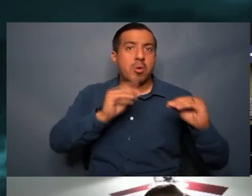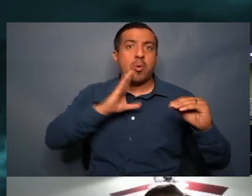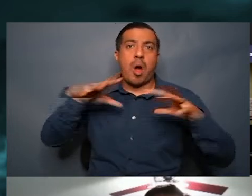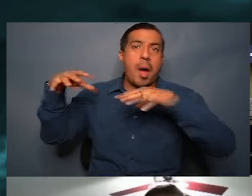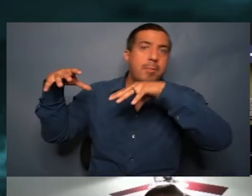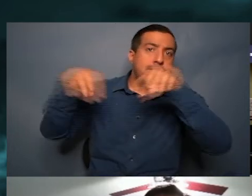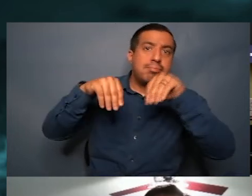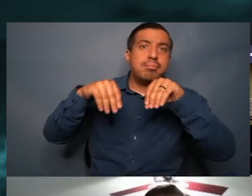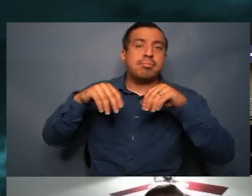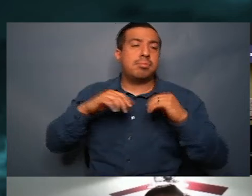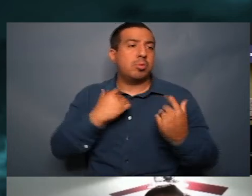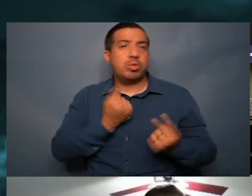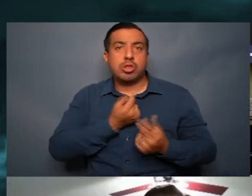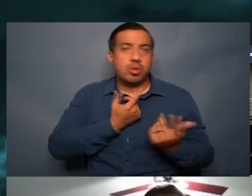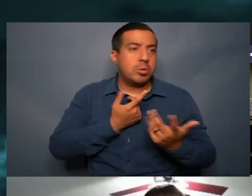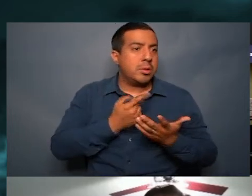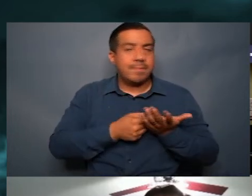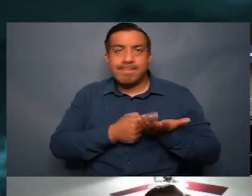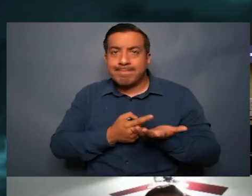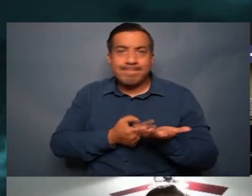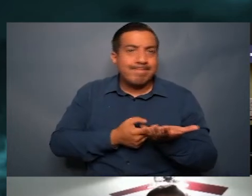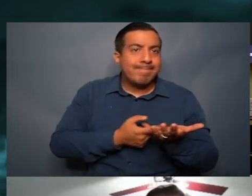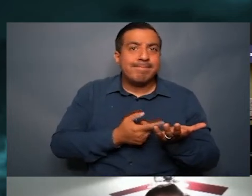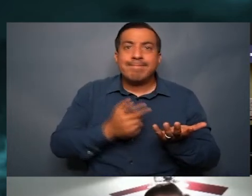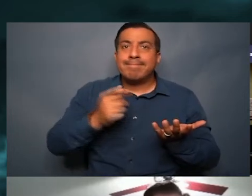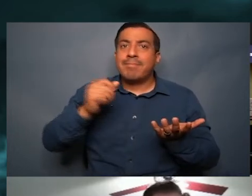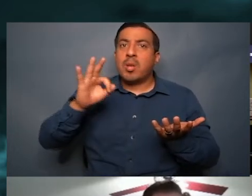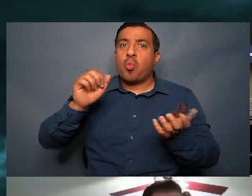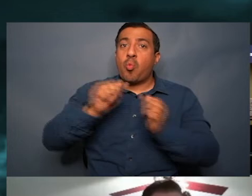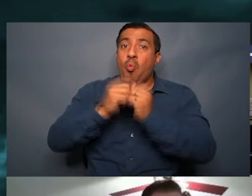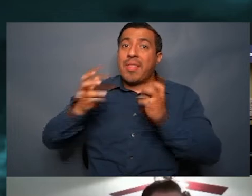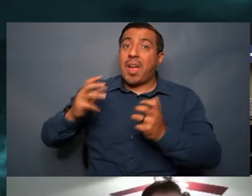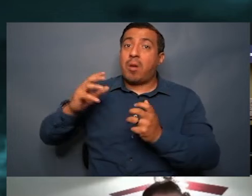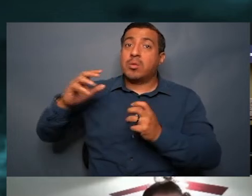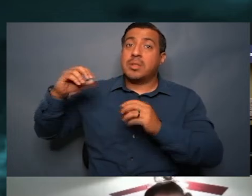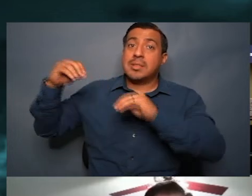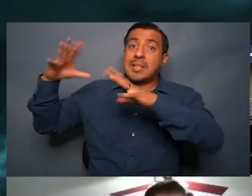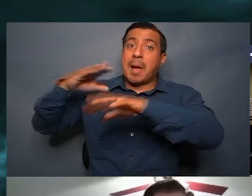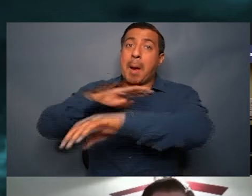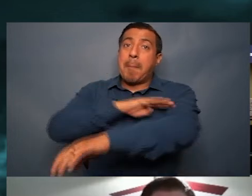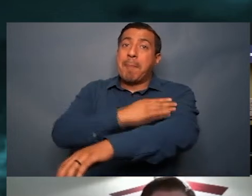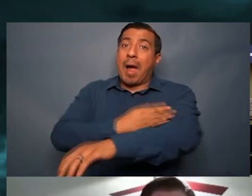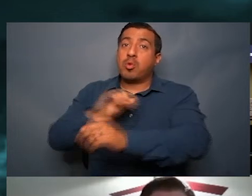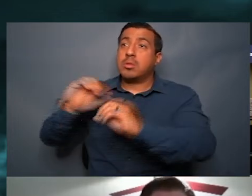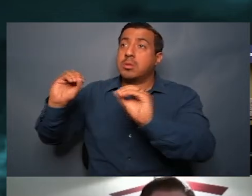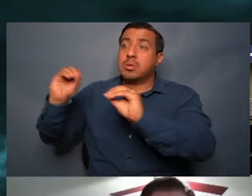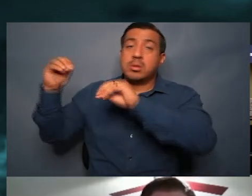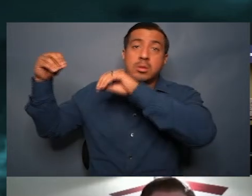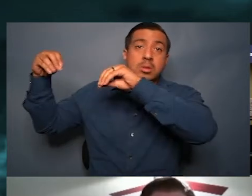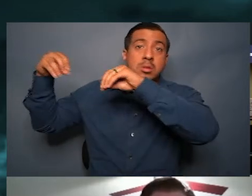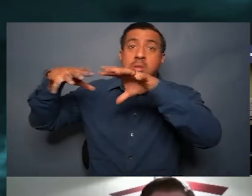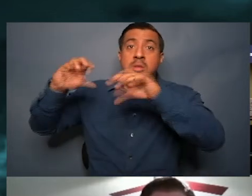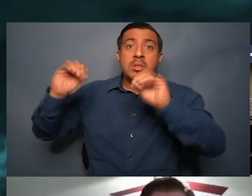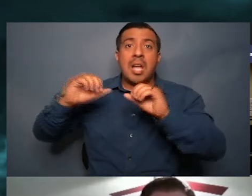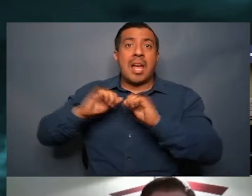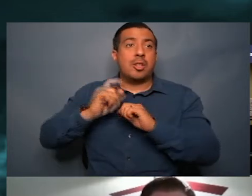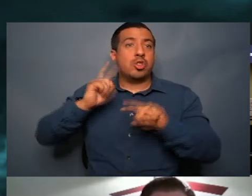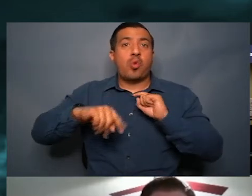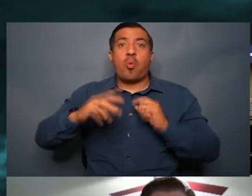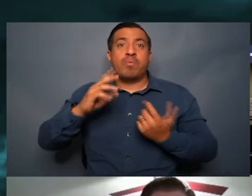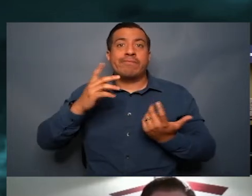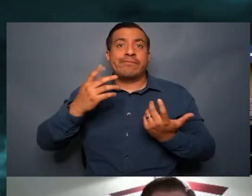power. We will have, without power, the ability to potentially not be able to have water at our